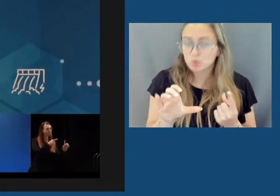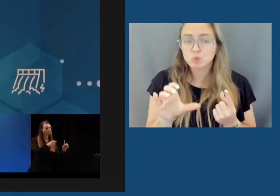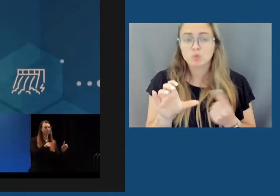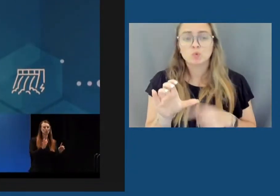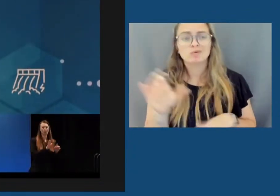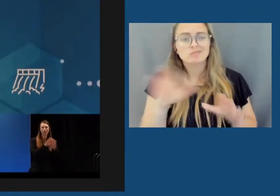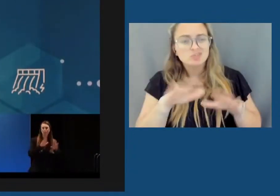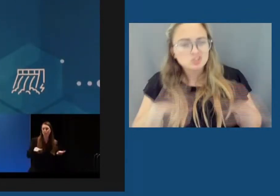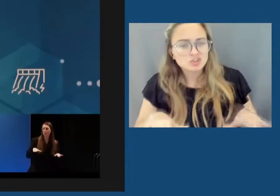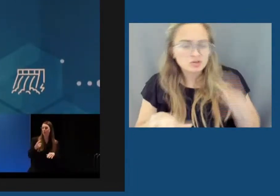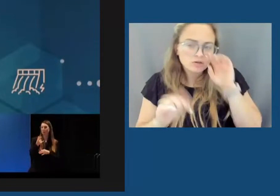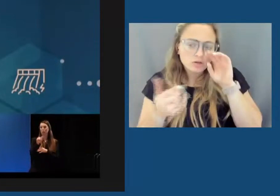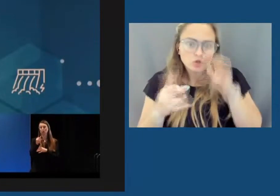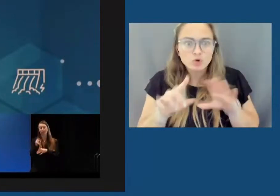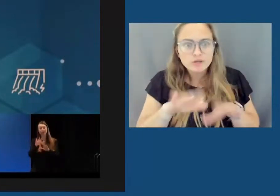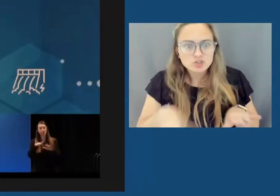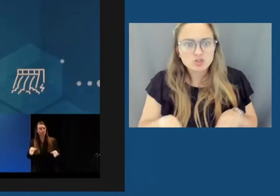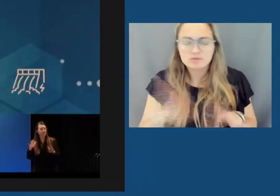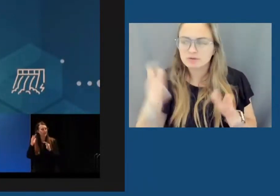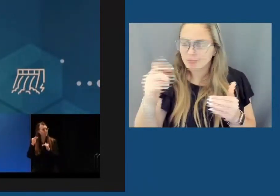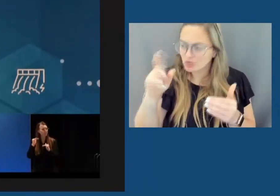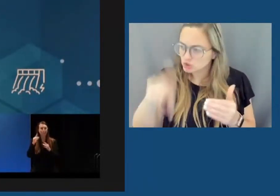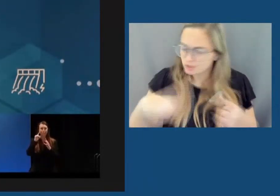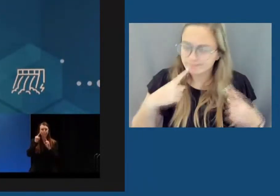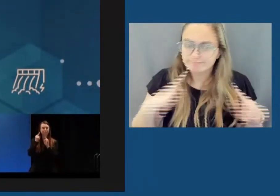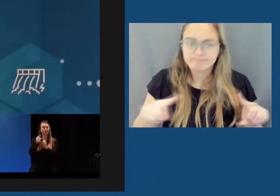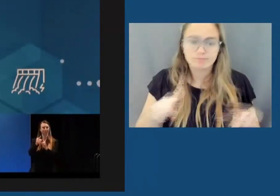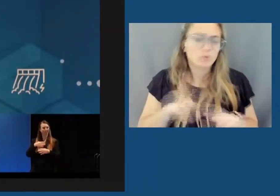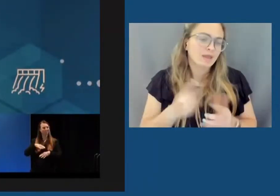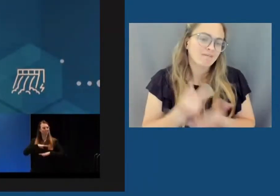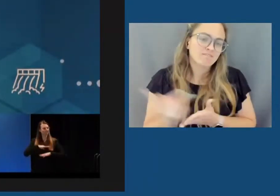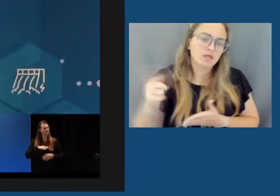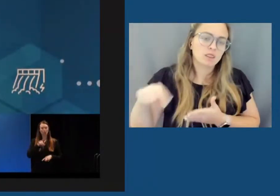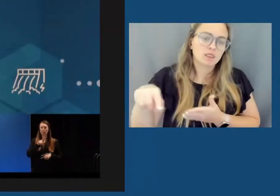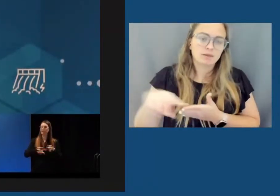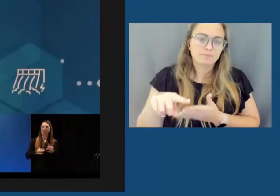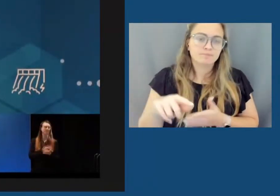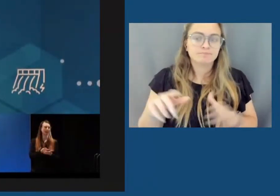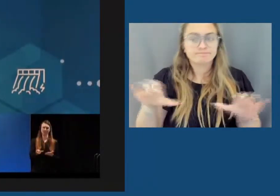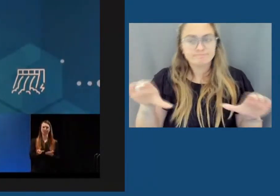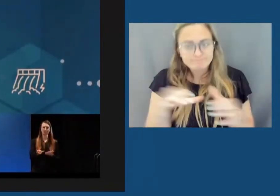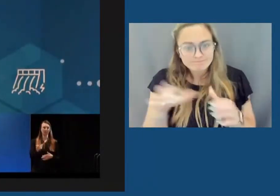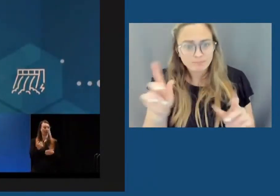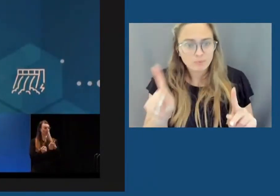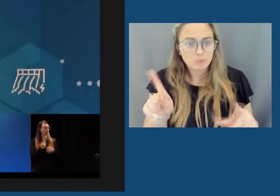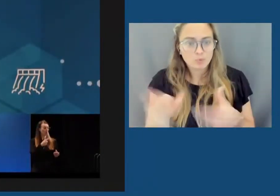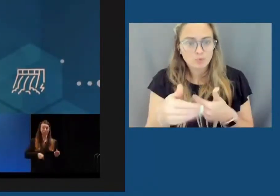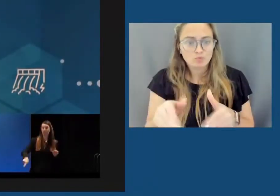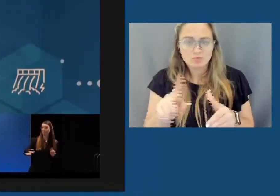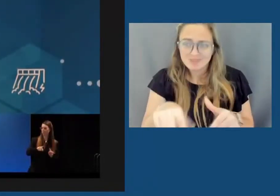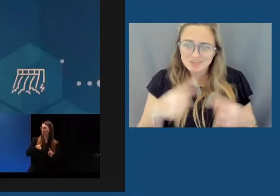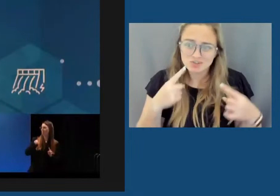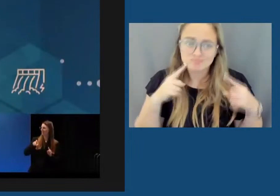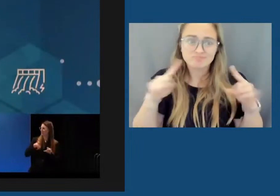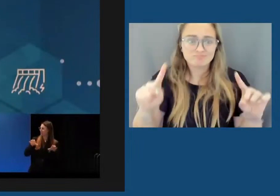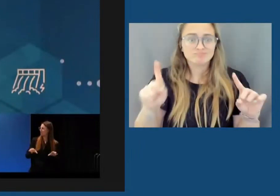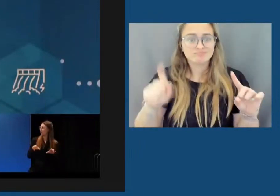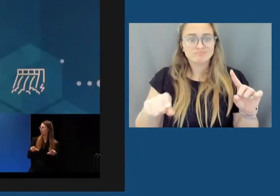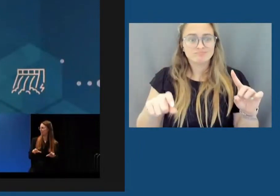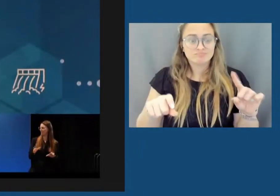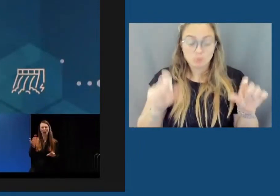do this. So we will not fail them. We need everybody in this room to do this. And I know we can do it for sure. And I will say